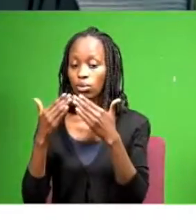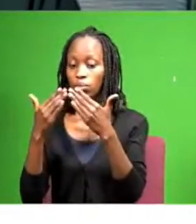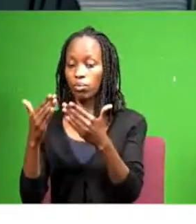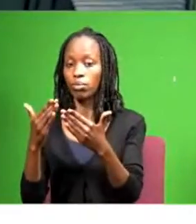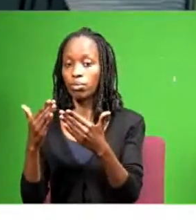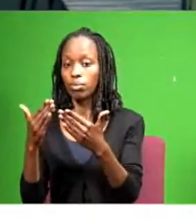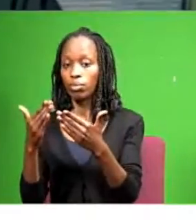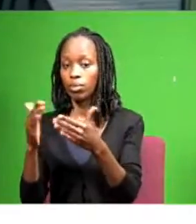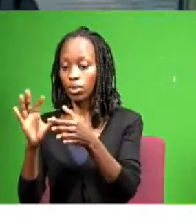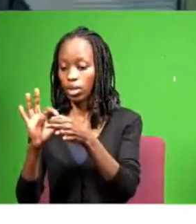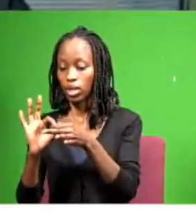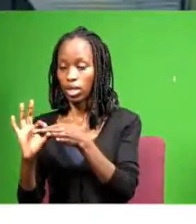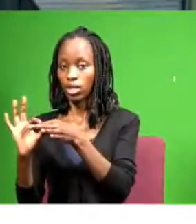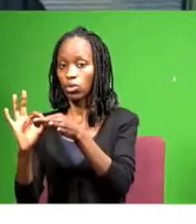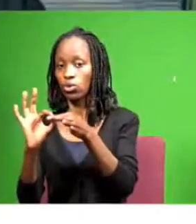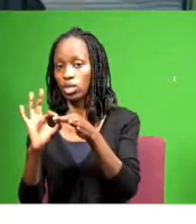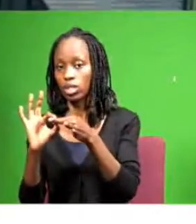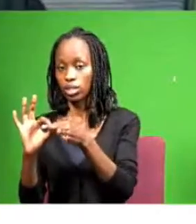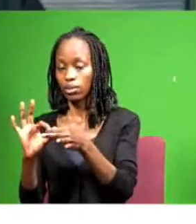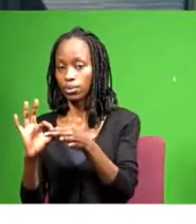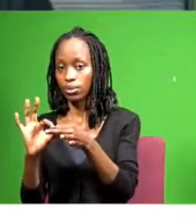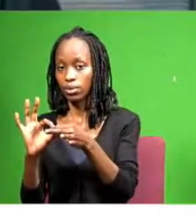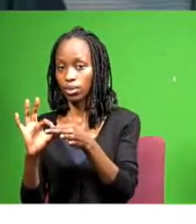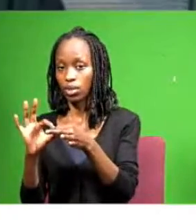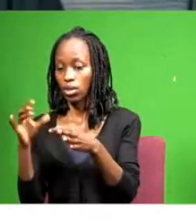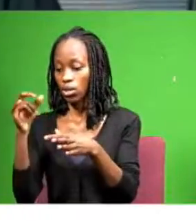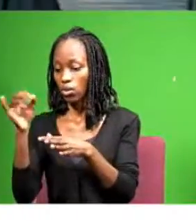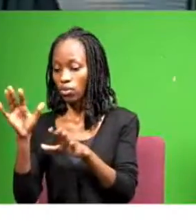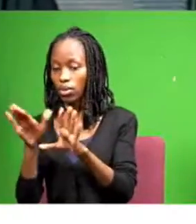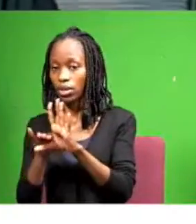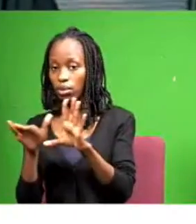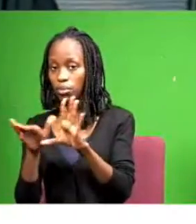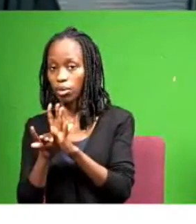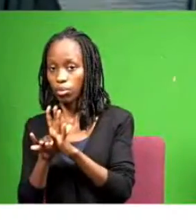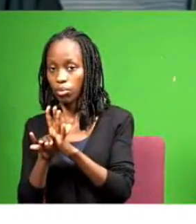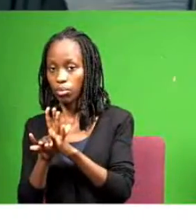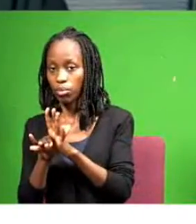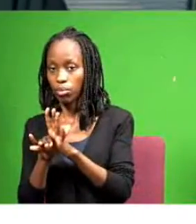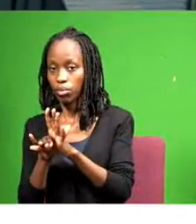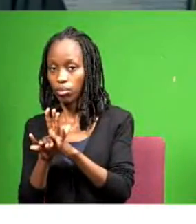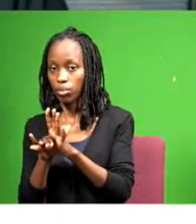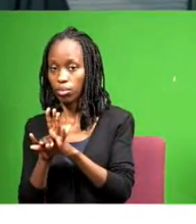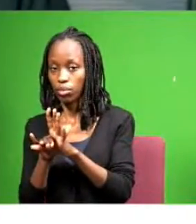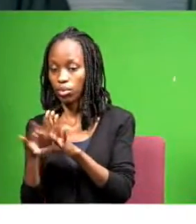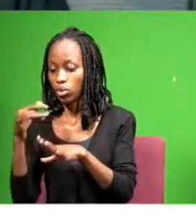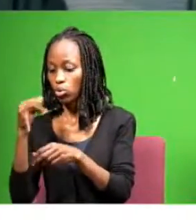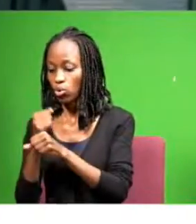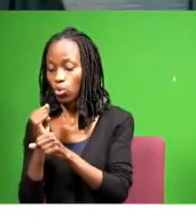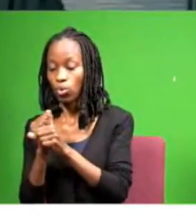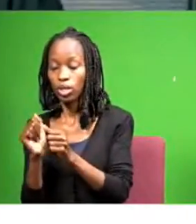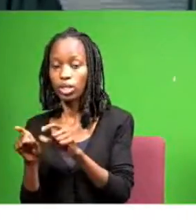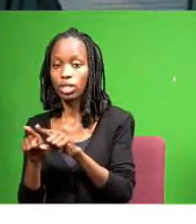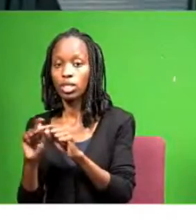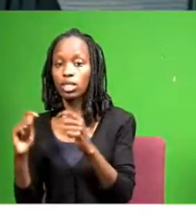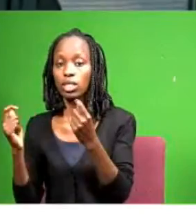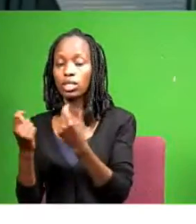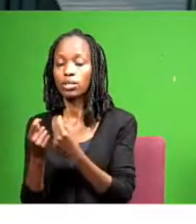and the collegiality of the members of the bench who have worked as a team.